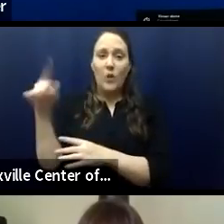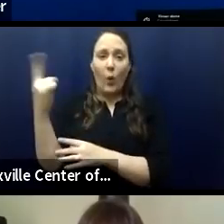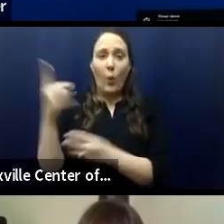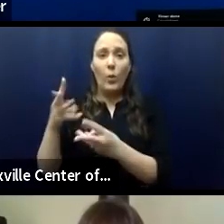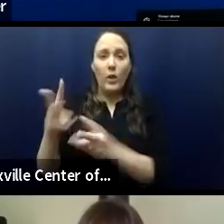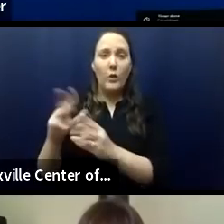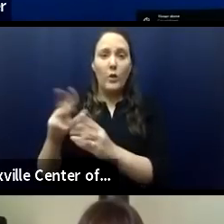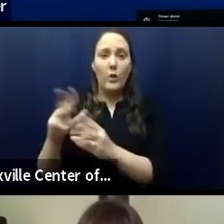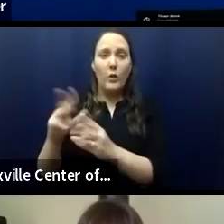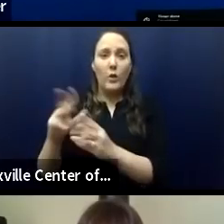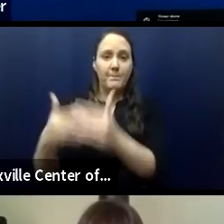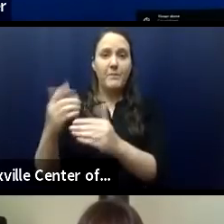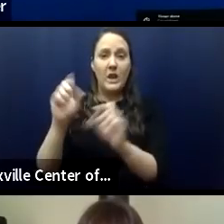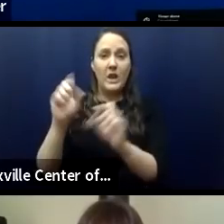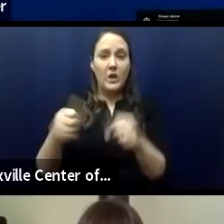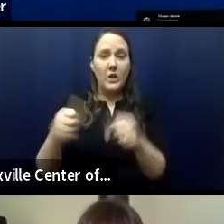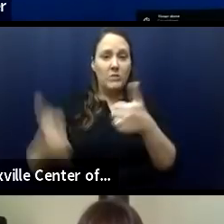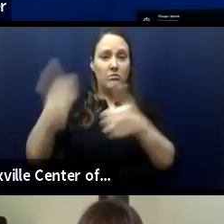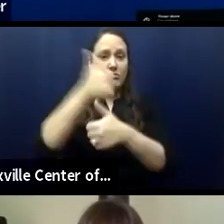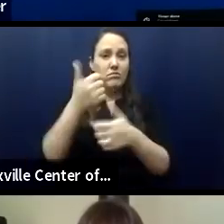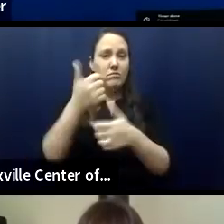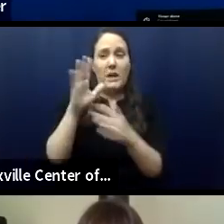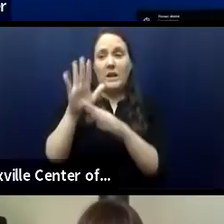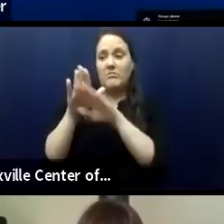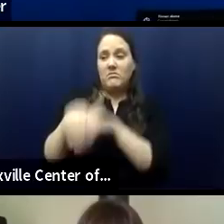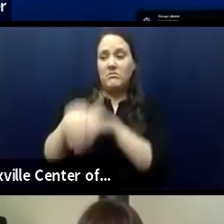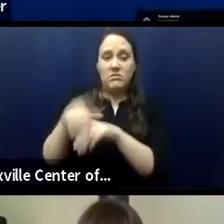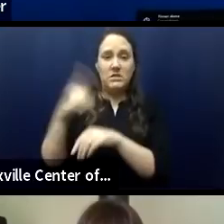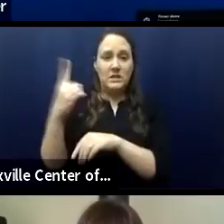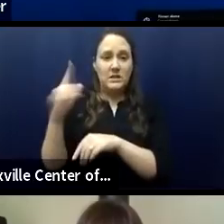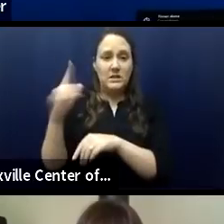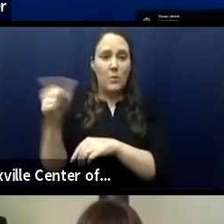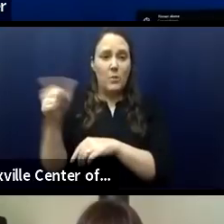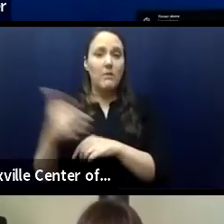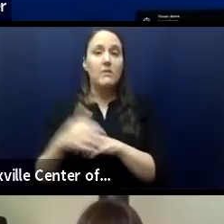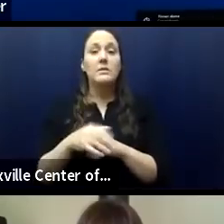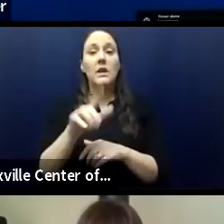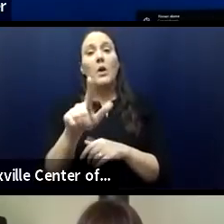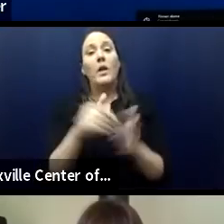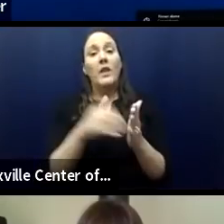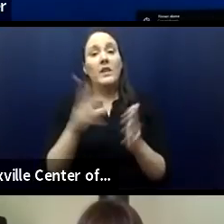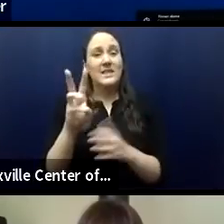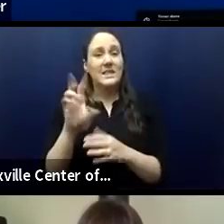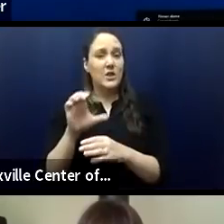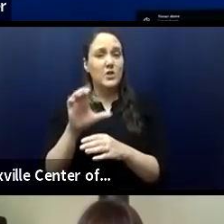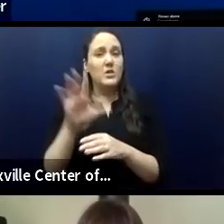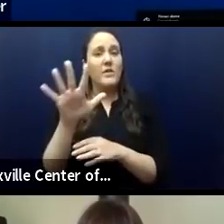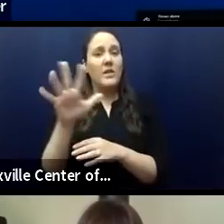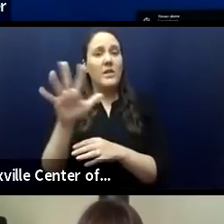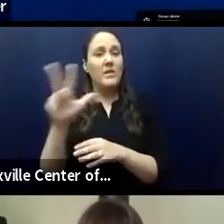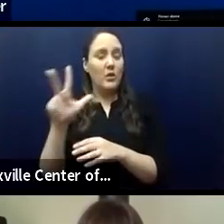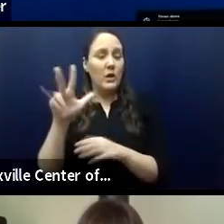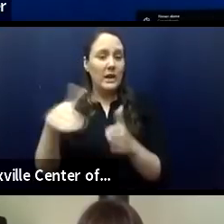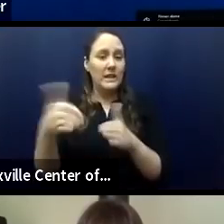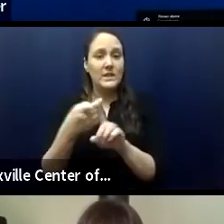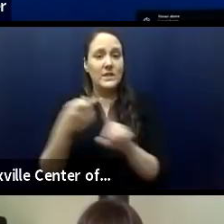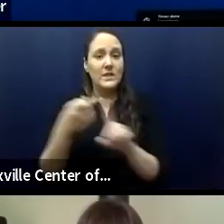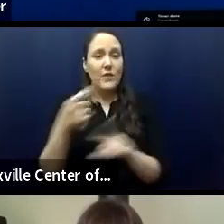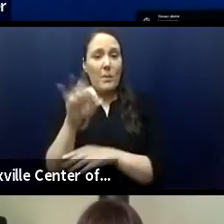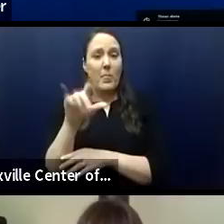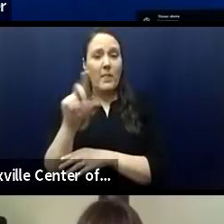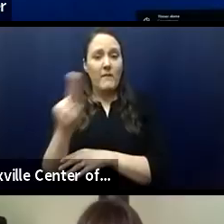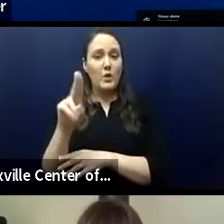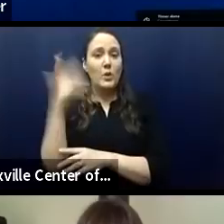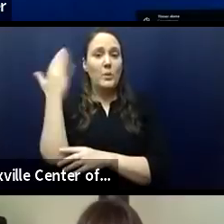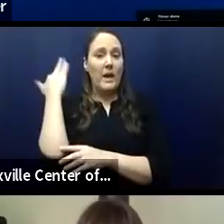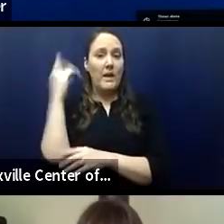ahead by screwing somebody over. There was 1,653 deaths, but due to the flu in 2017, there